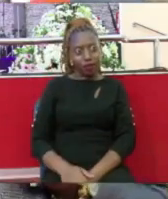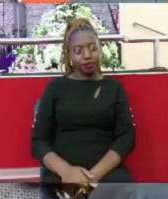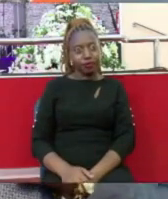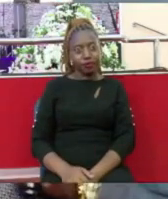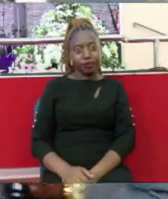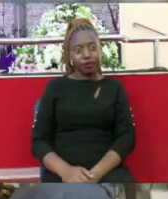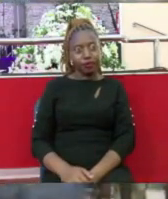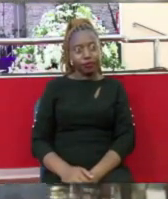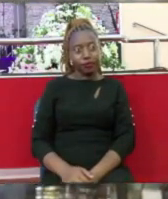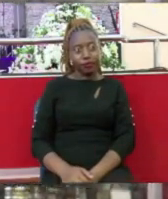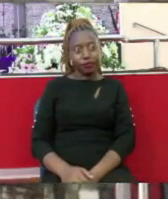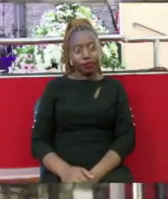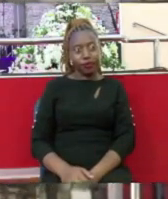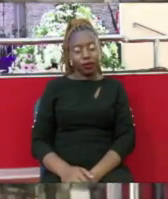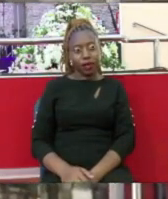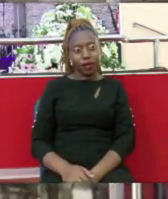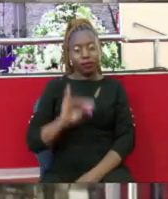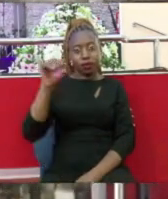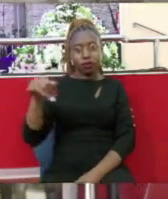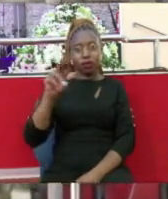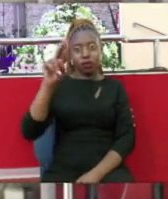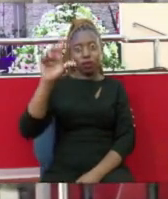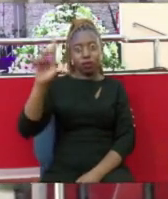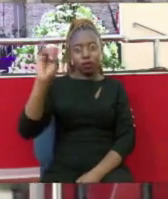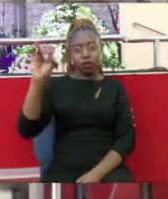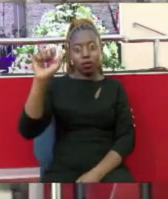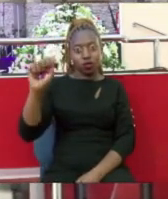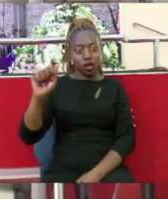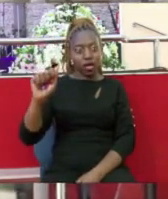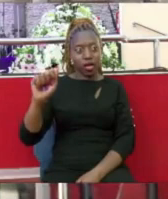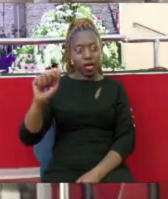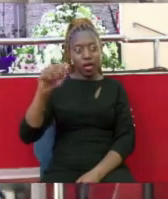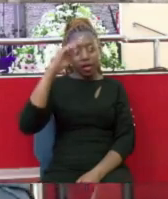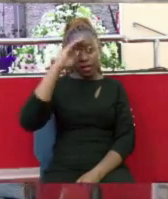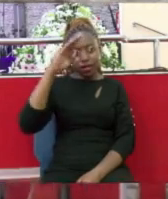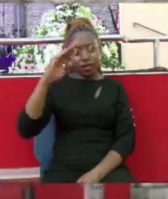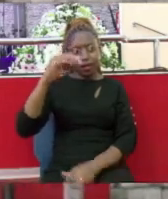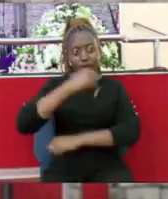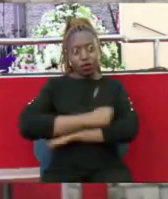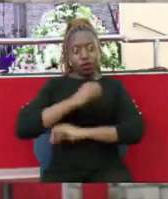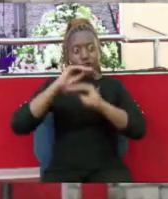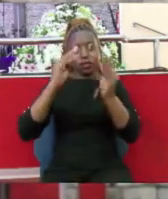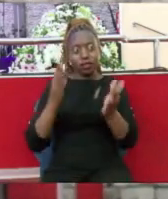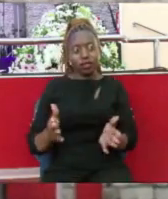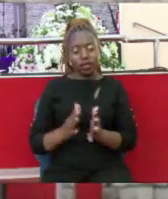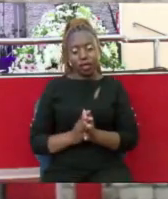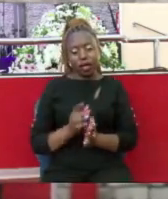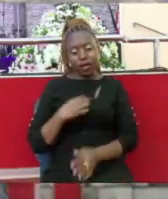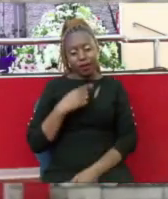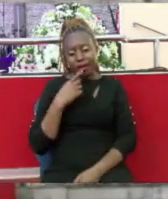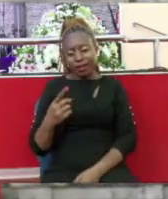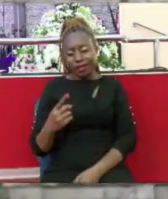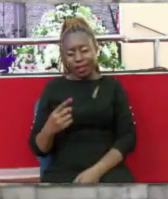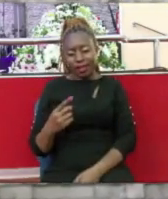The other side. Or Sunday school. Kwa pale Sunday school. Hey, she has been a Sunday school teacher all along. Amekuwa mwalimu wa Sunday school. I told Teacher Julia, I know my